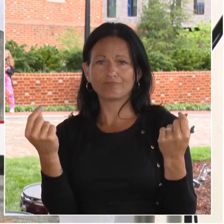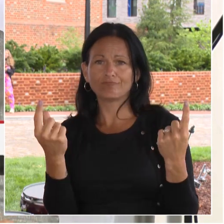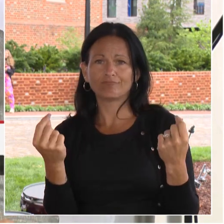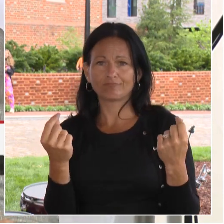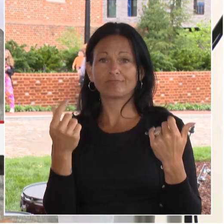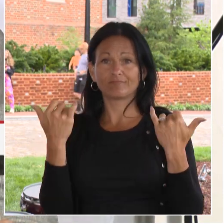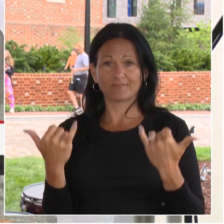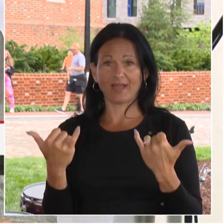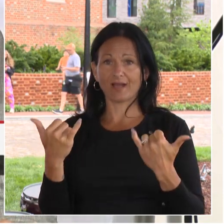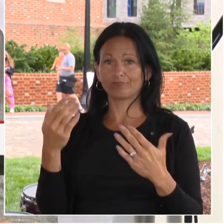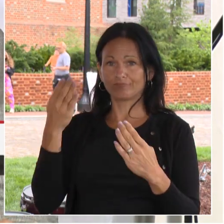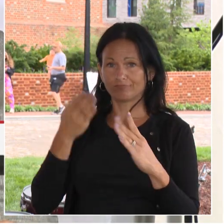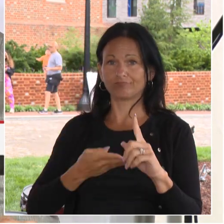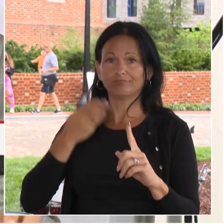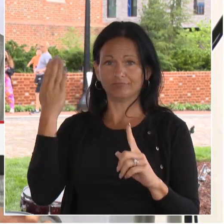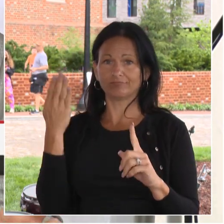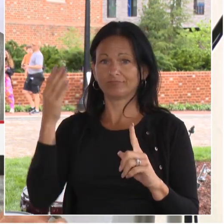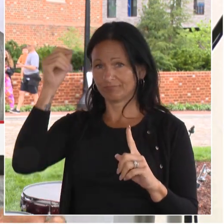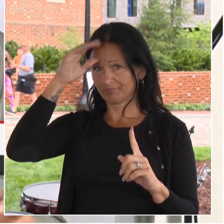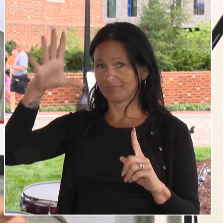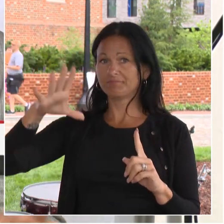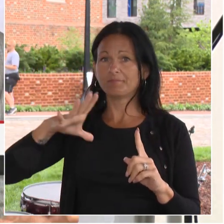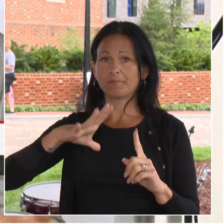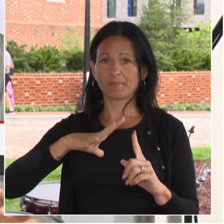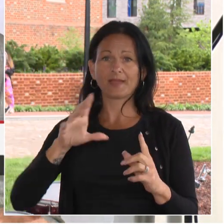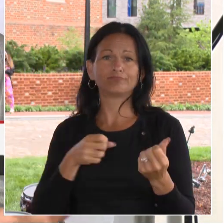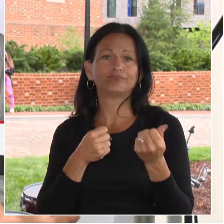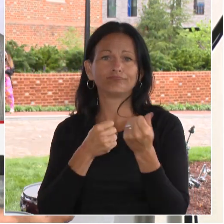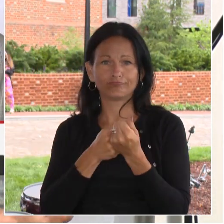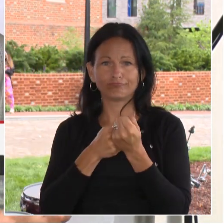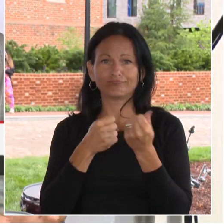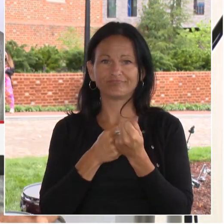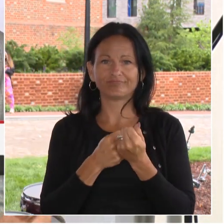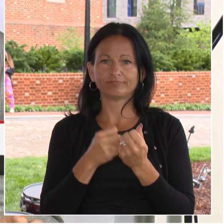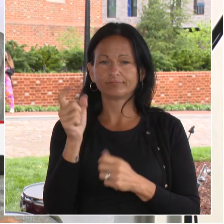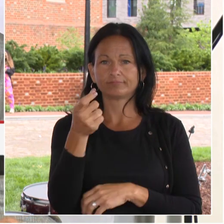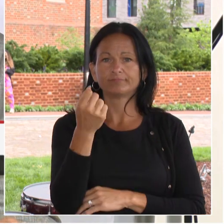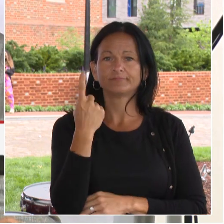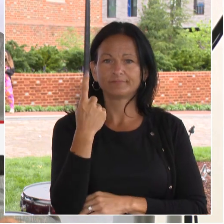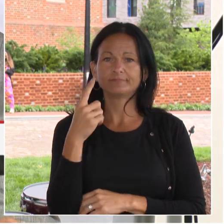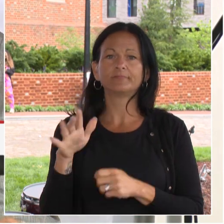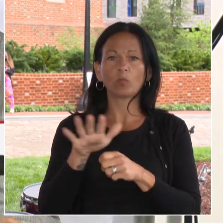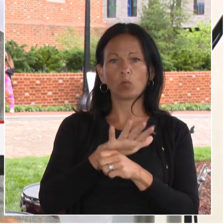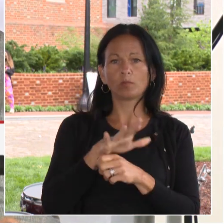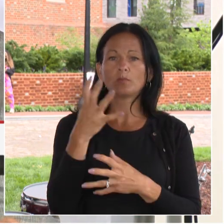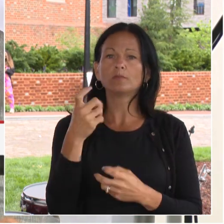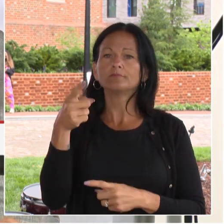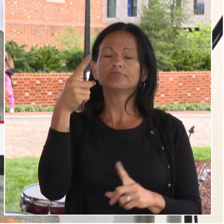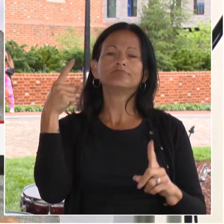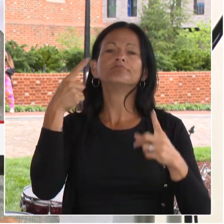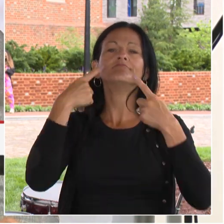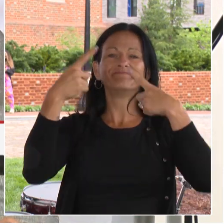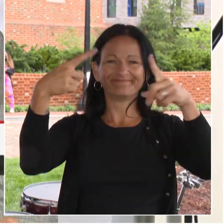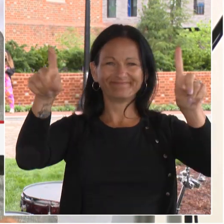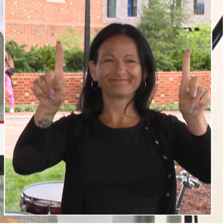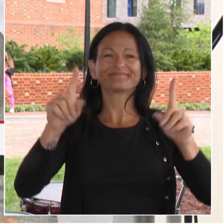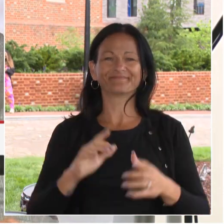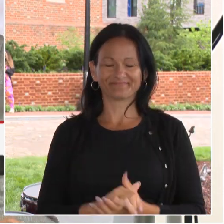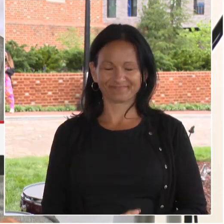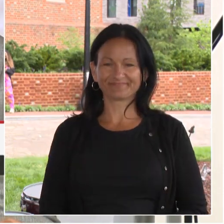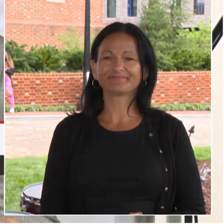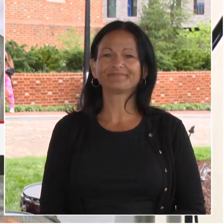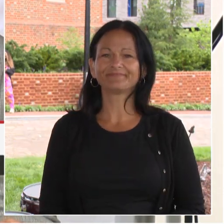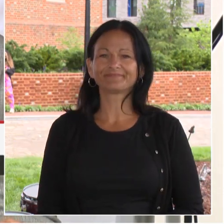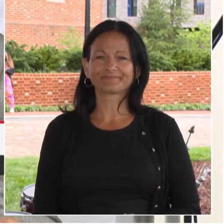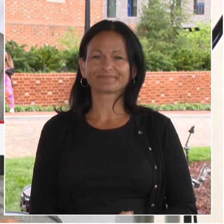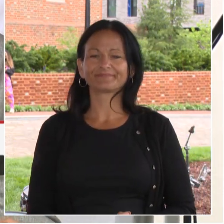partner who stands behind you and understands exactly what you're trying to achieve and really makes it that much more pleasant and enjoyable